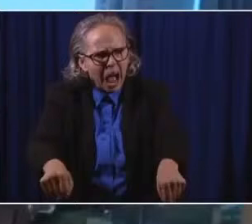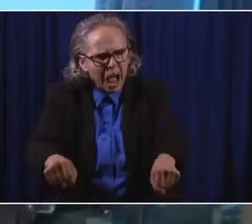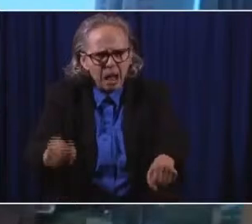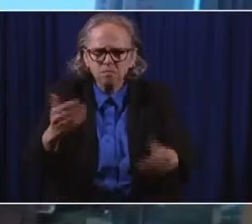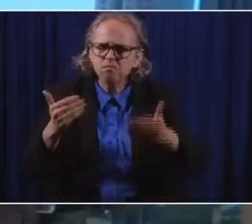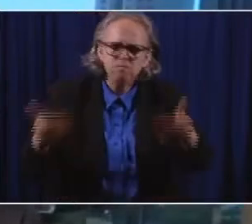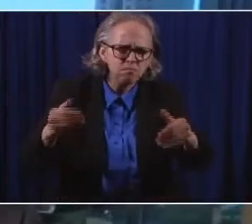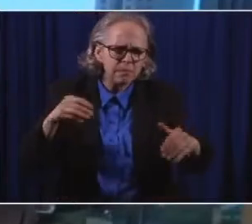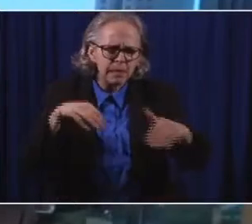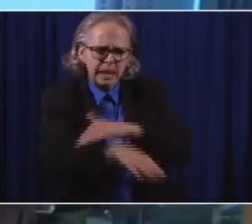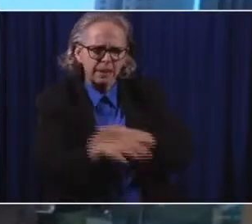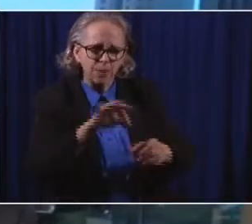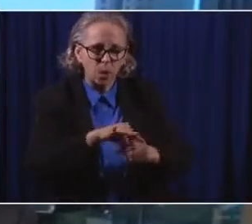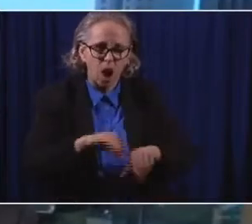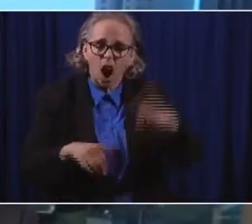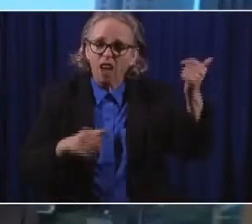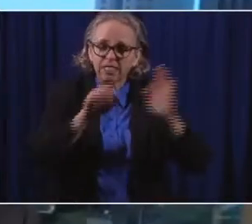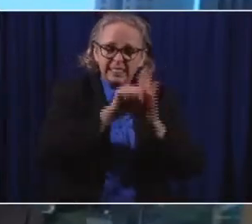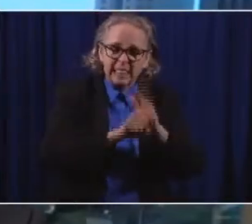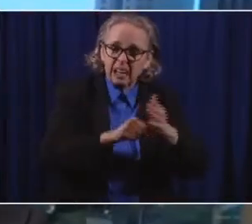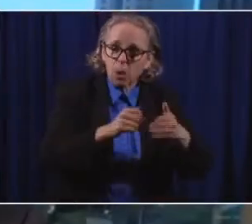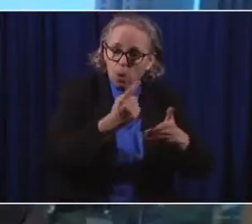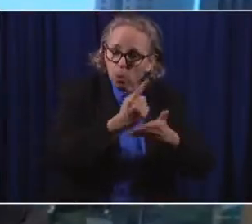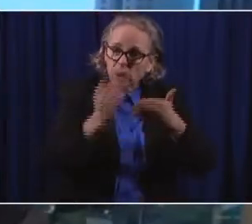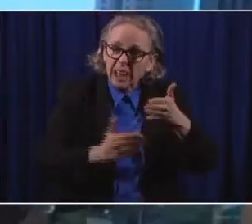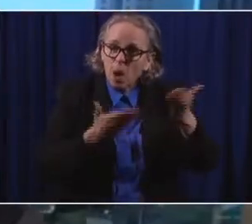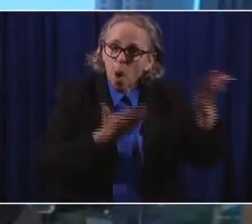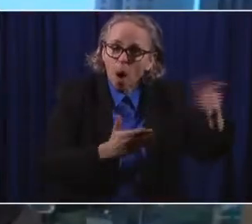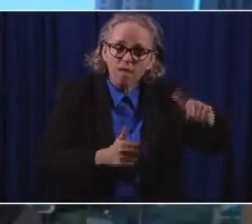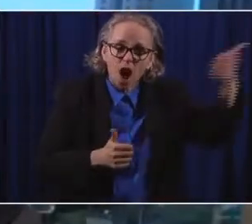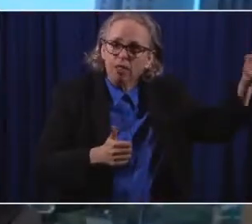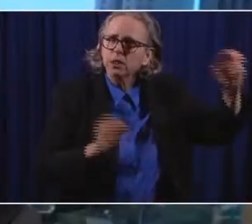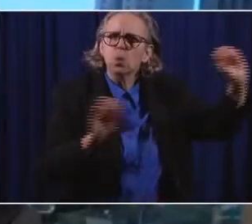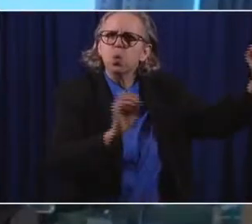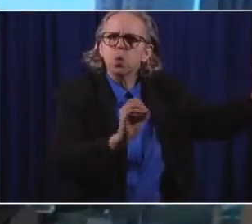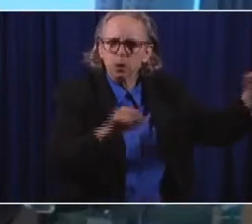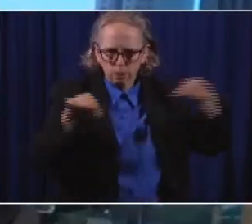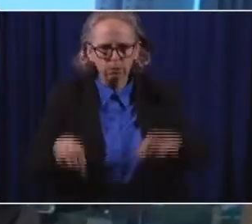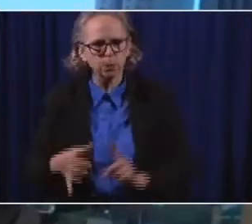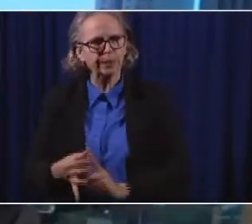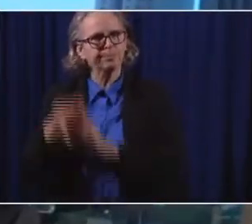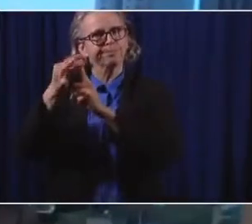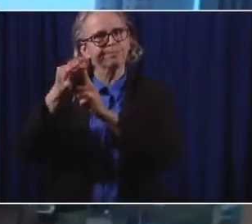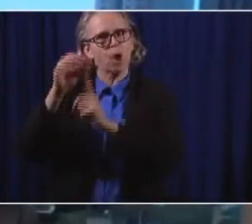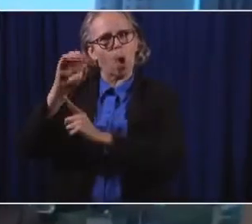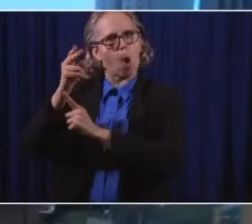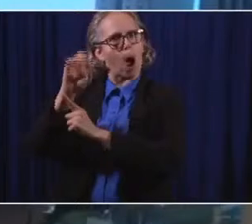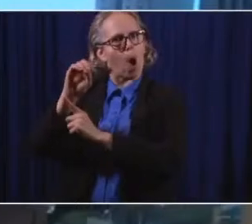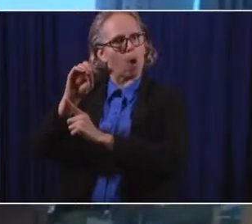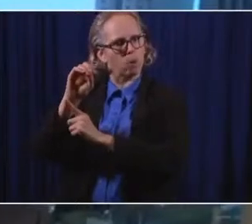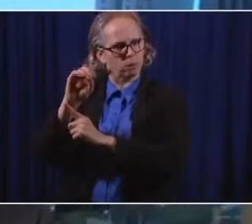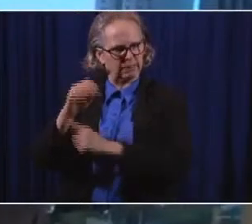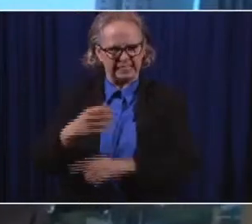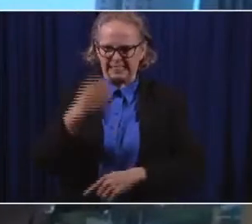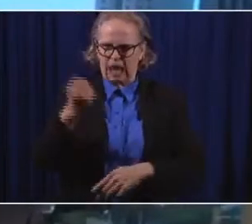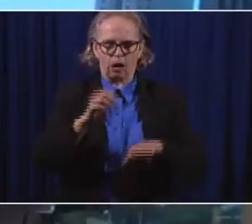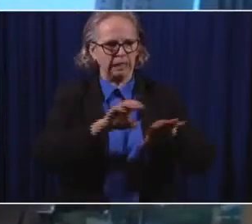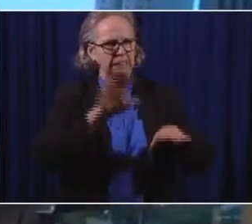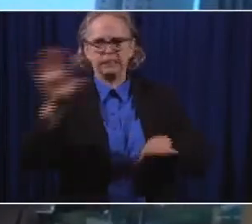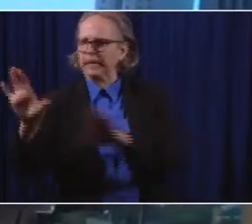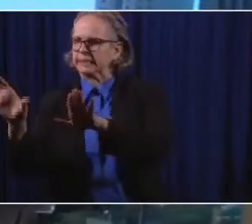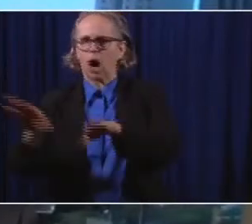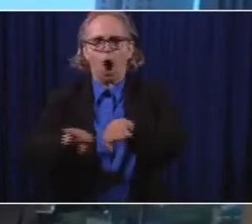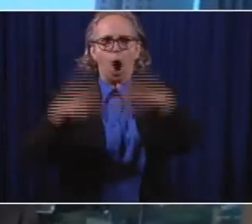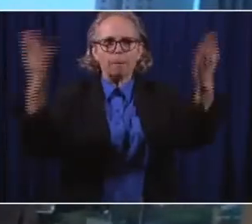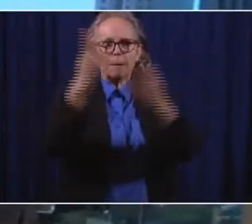offers weekend early voting. Ohio has that. We have Saturday early voting. We've got Sunday early voting. We've got convenient evening hours